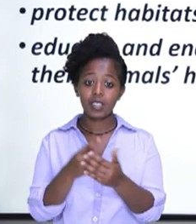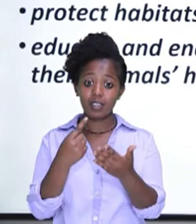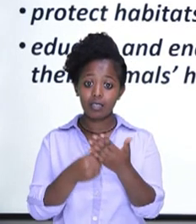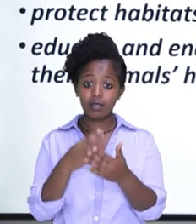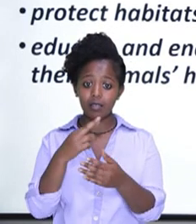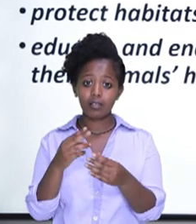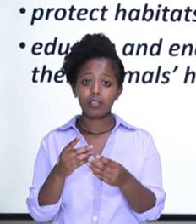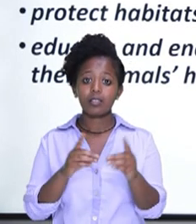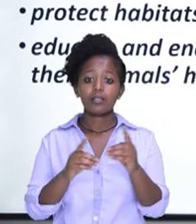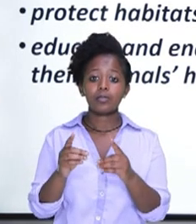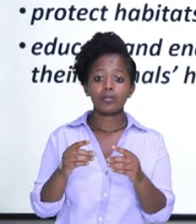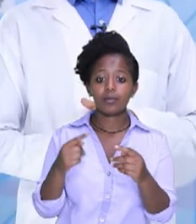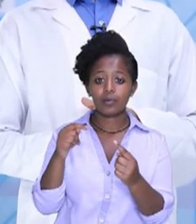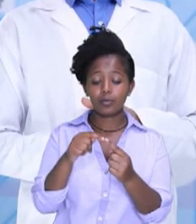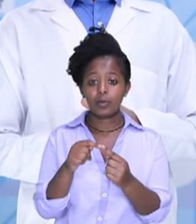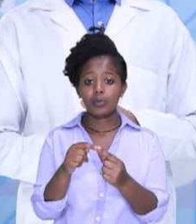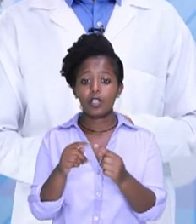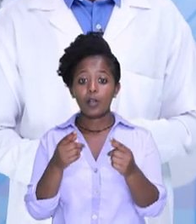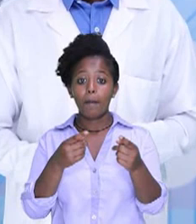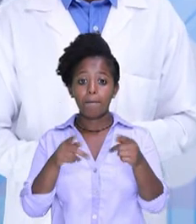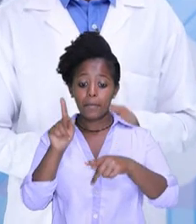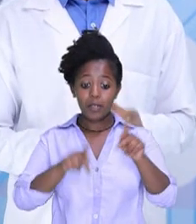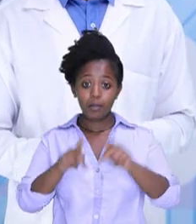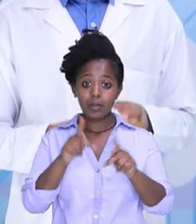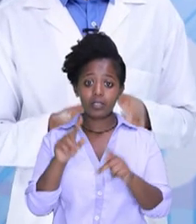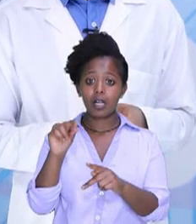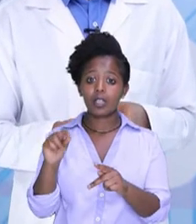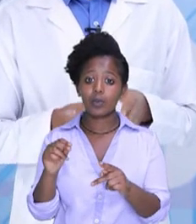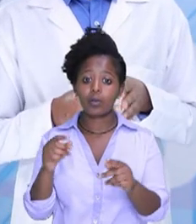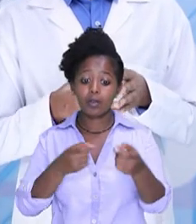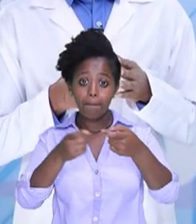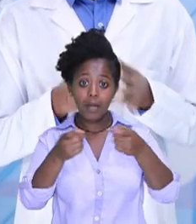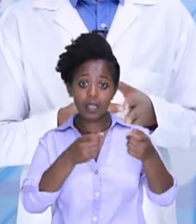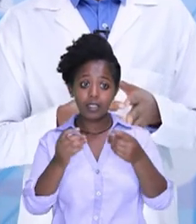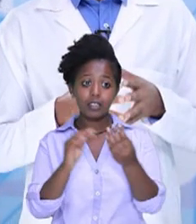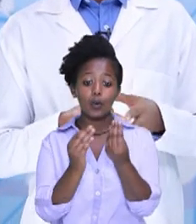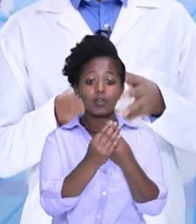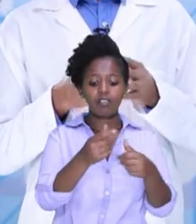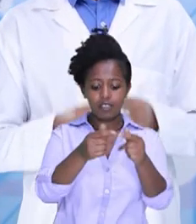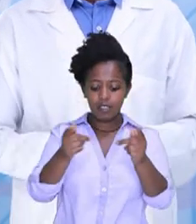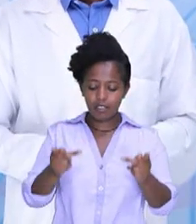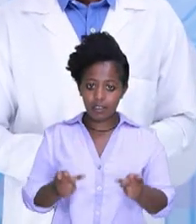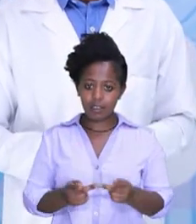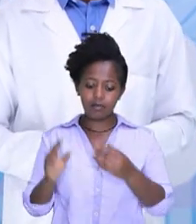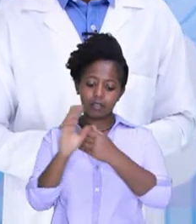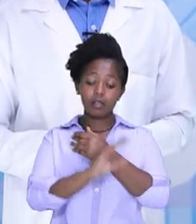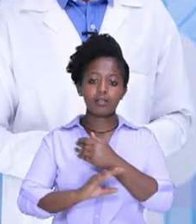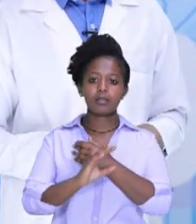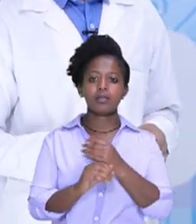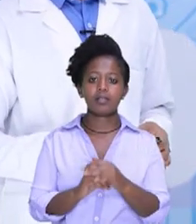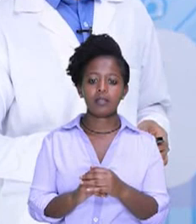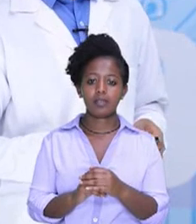This is due to people cannot properly manage the conservational areas of the country.